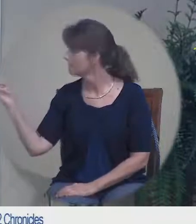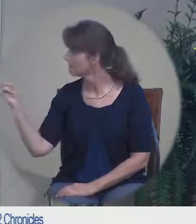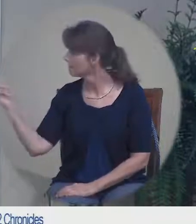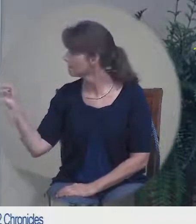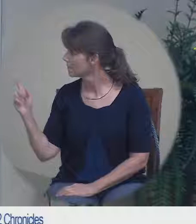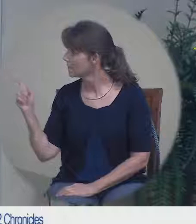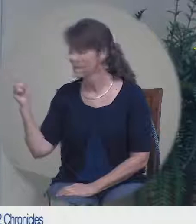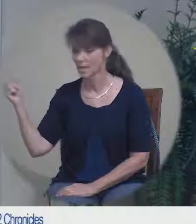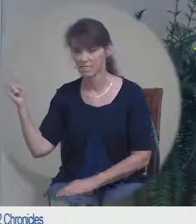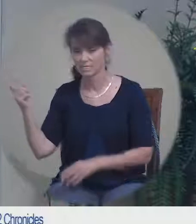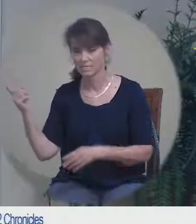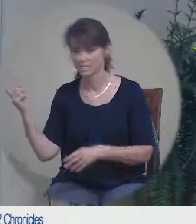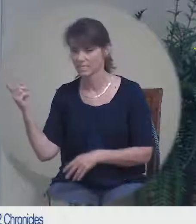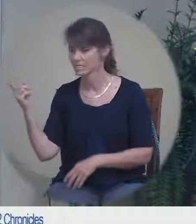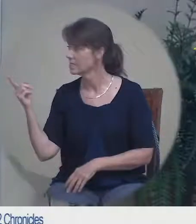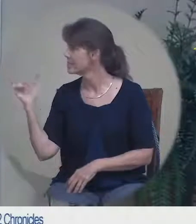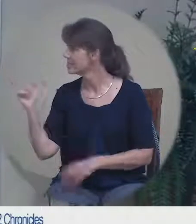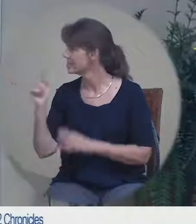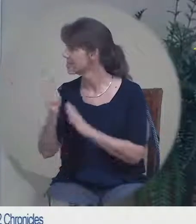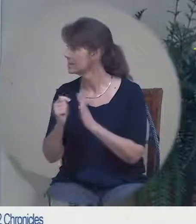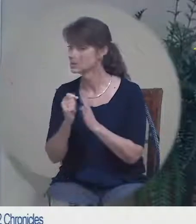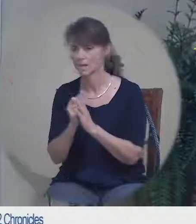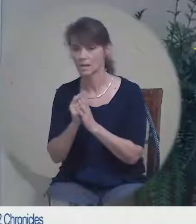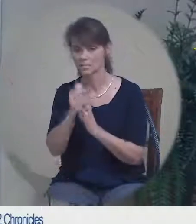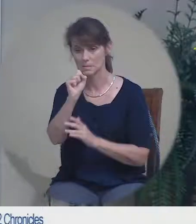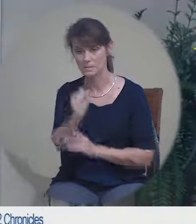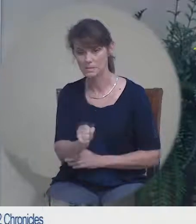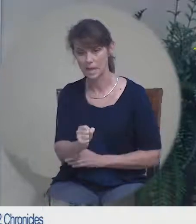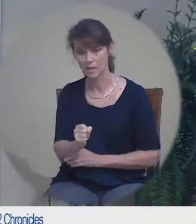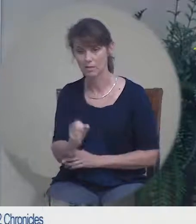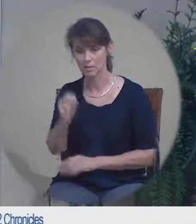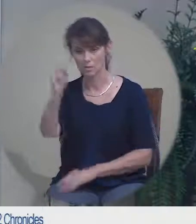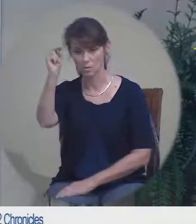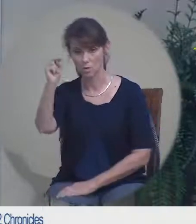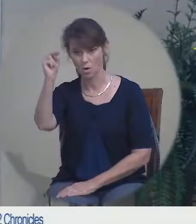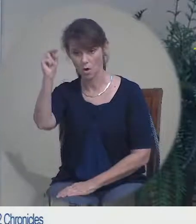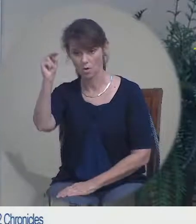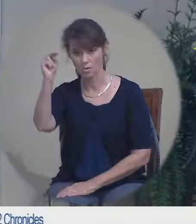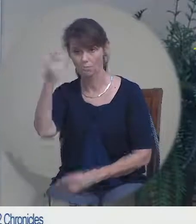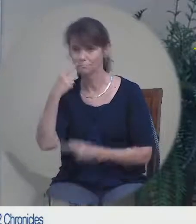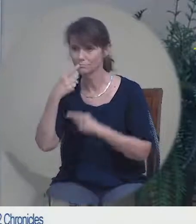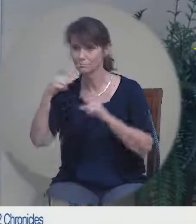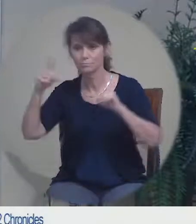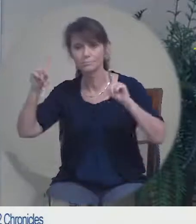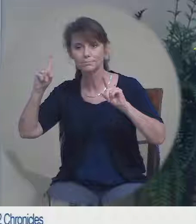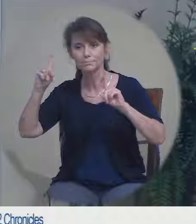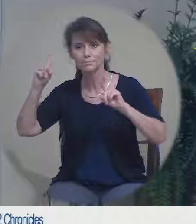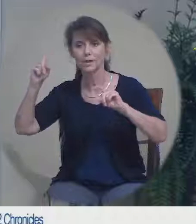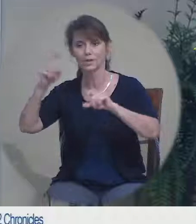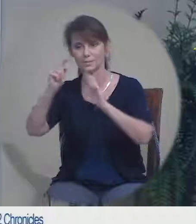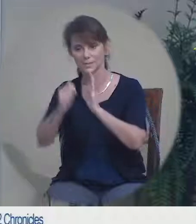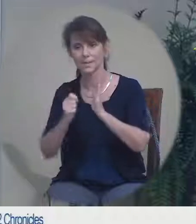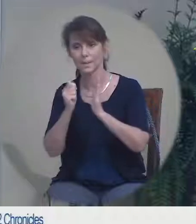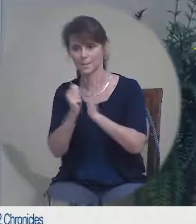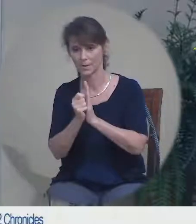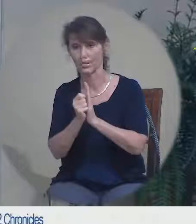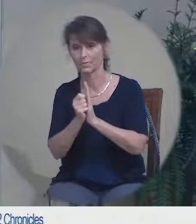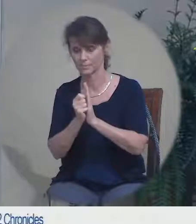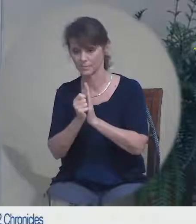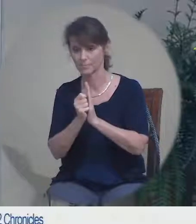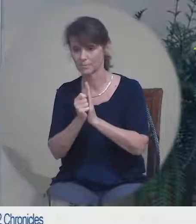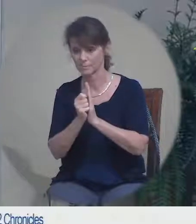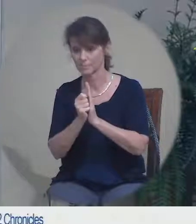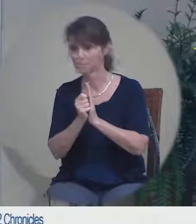understand that this period in both the south and the north was one of the most prosperous periods in all of